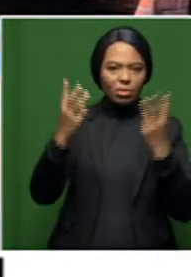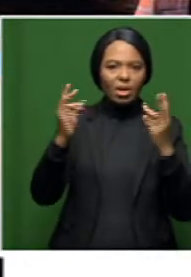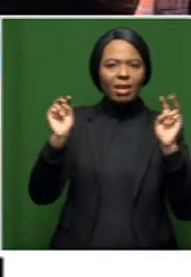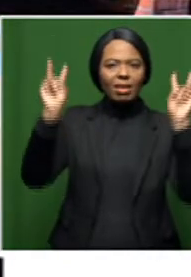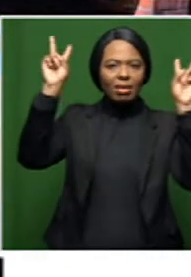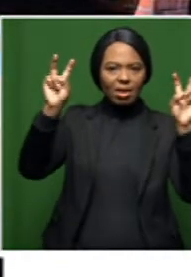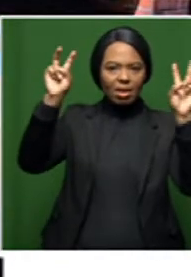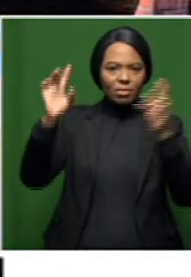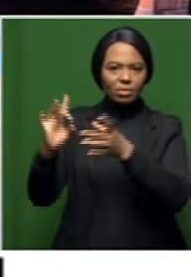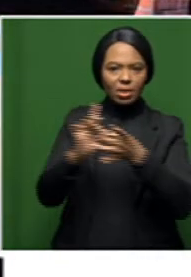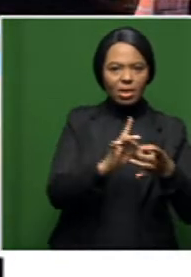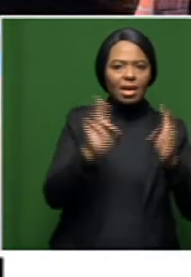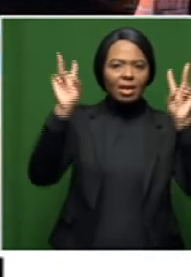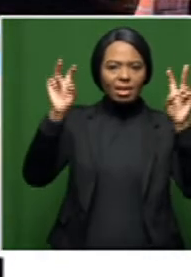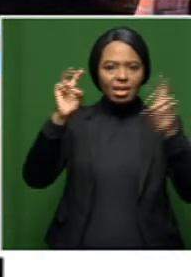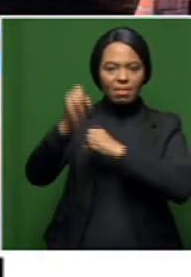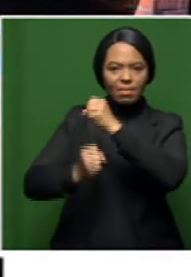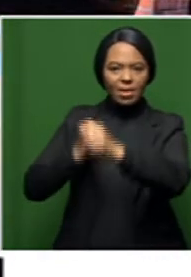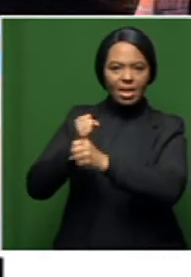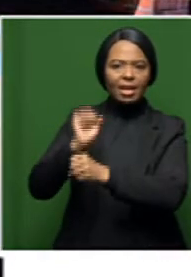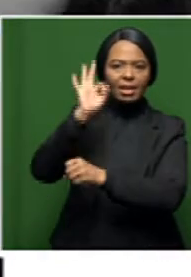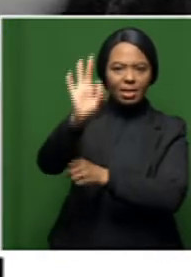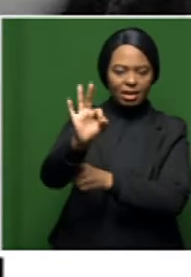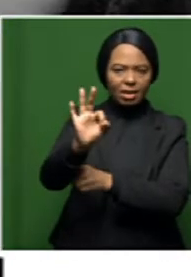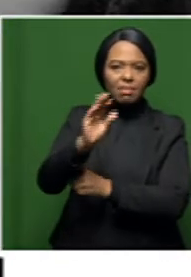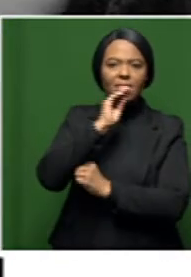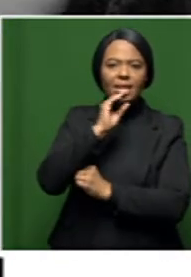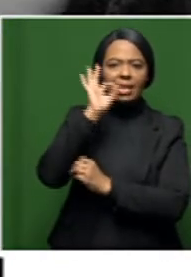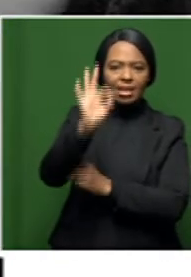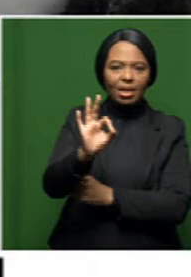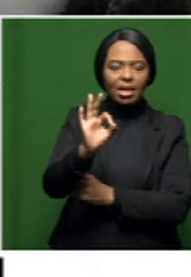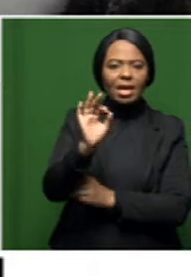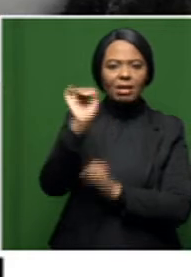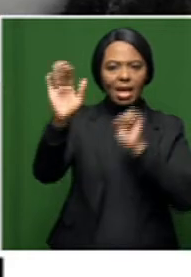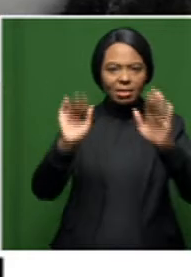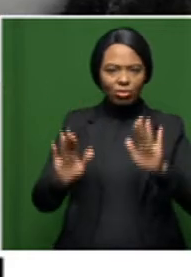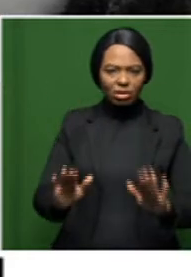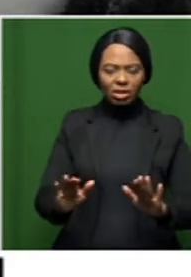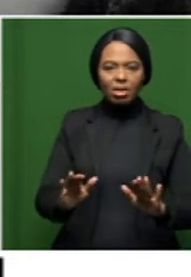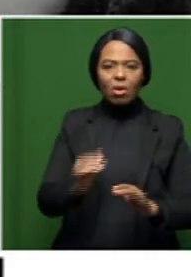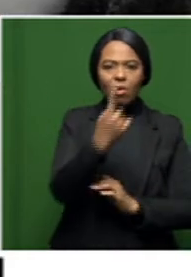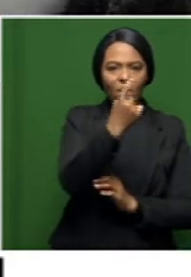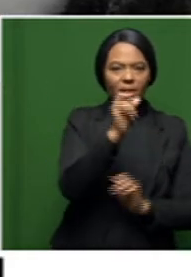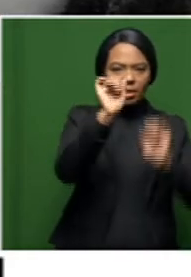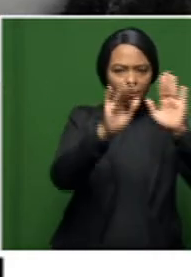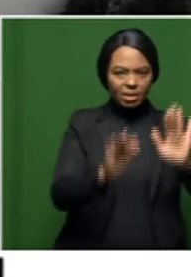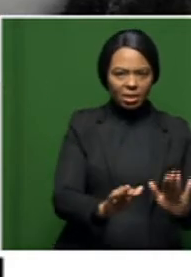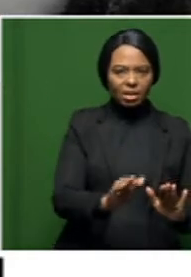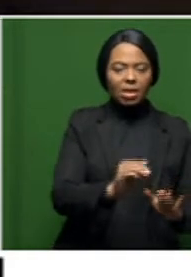theme runs for a period of 3 years, of which we do 3 exhibitions. So 1 exhibition a year. We've done the first